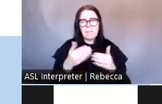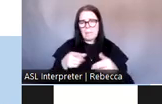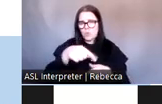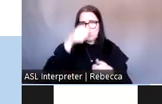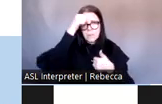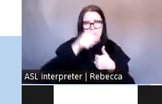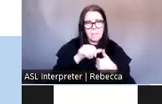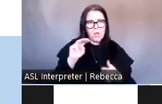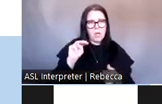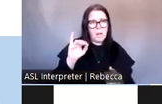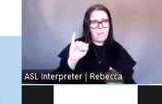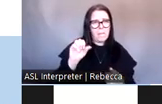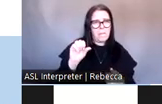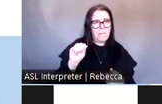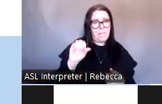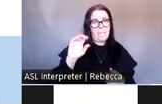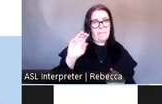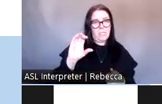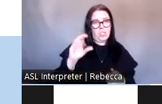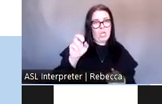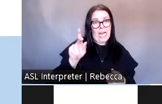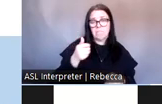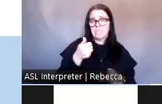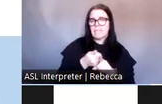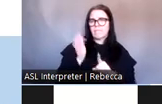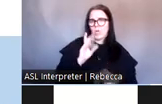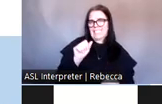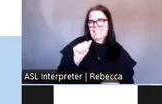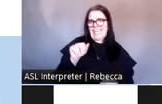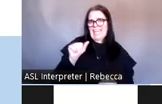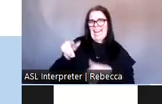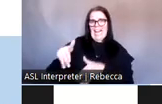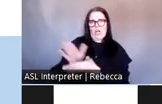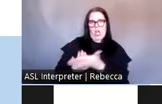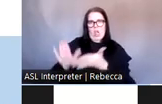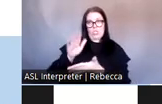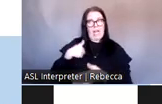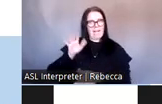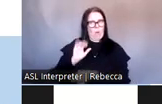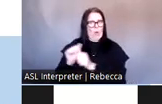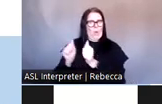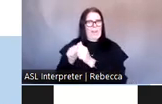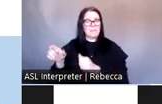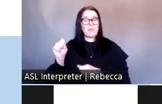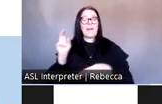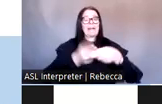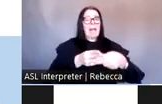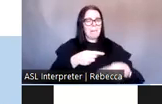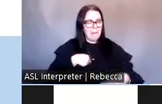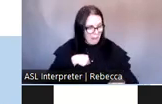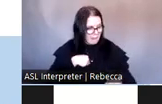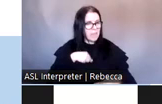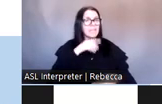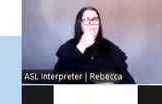at Niagara College, and I worked with him when I was at Niagara College. So it was really interesting to see him named and quoted in a couple of